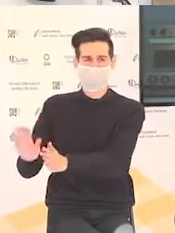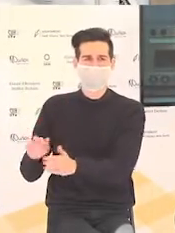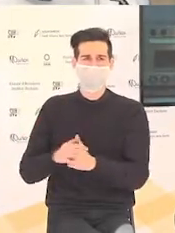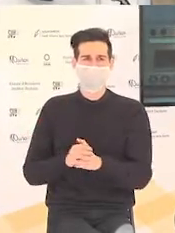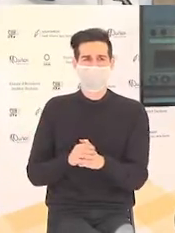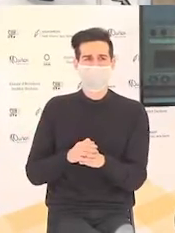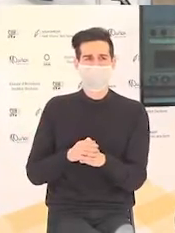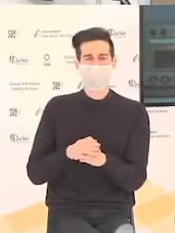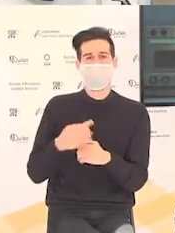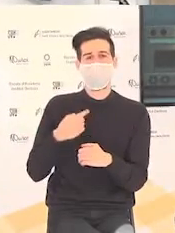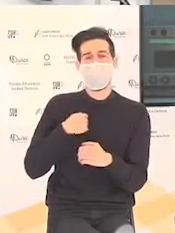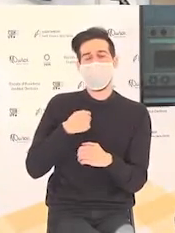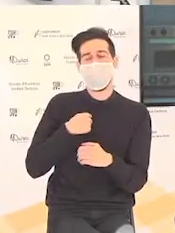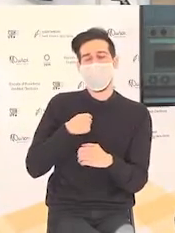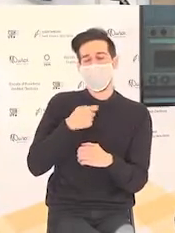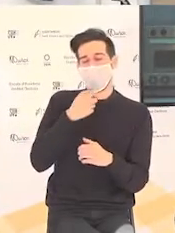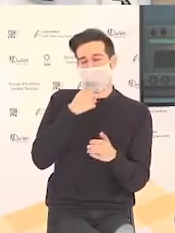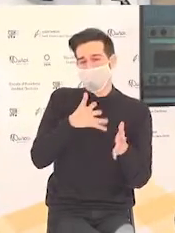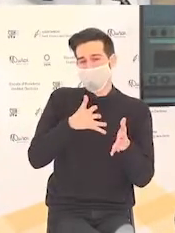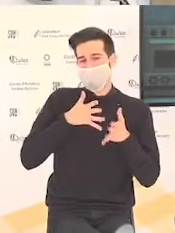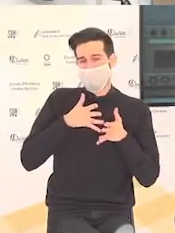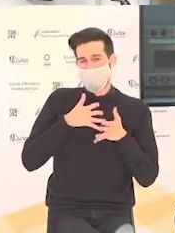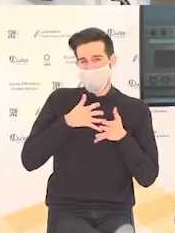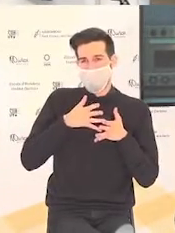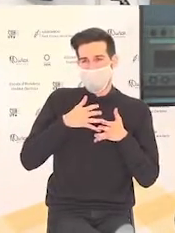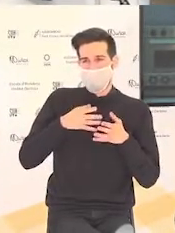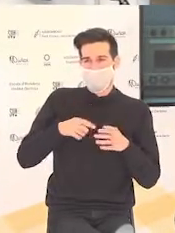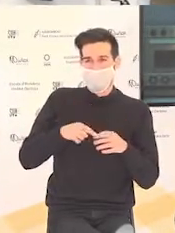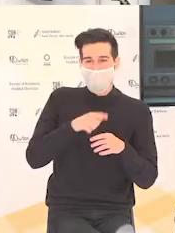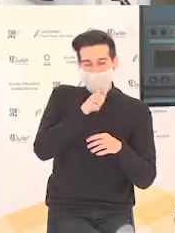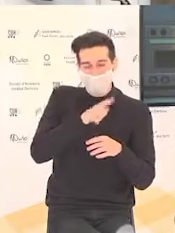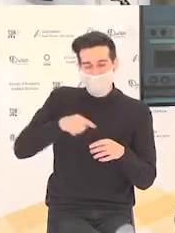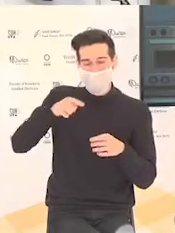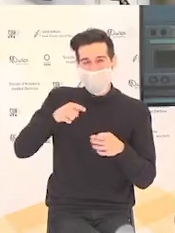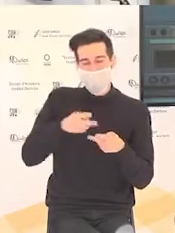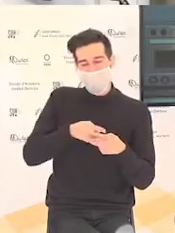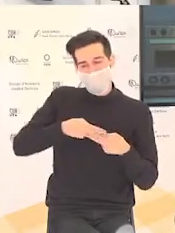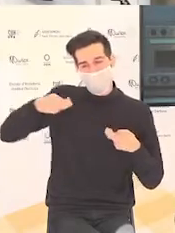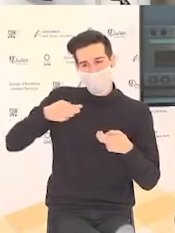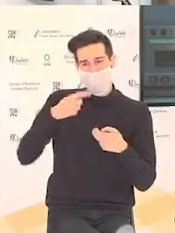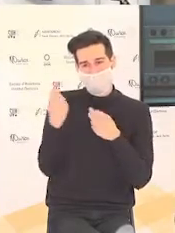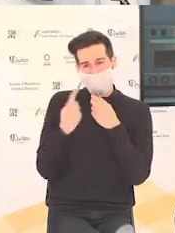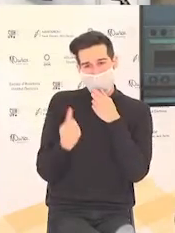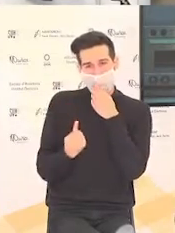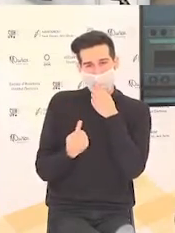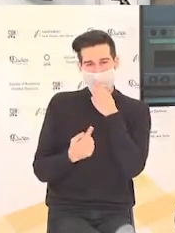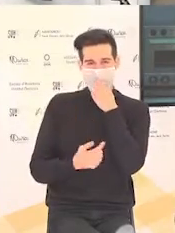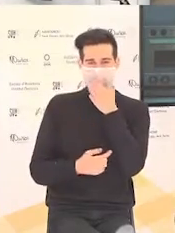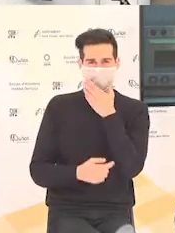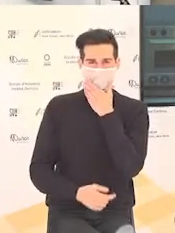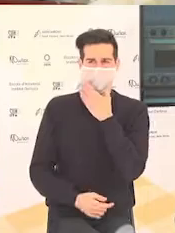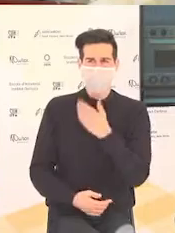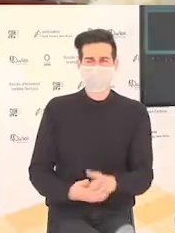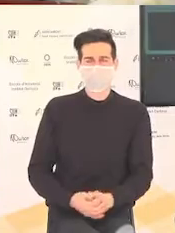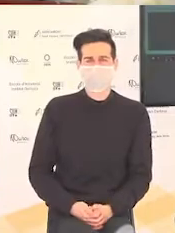que quede bien rizado. So when I'm using the vegetable peeler, I deliberately try and make a curve, sort of an action.